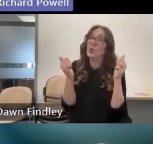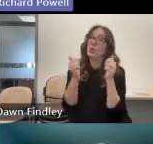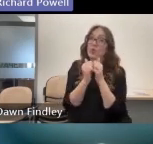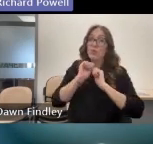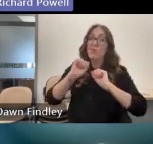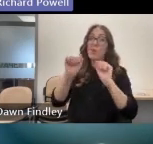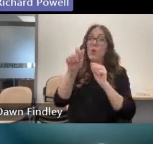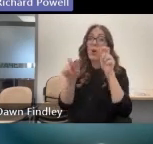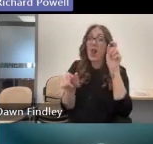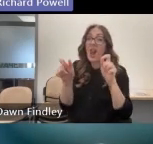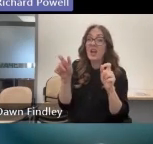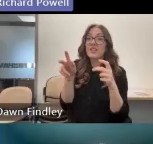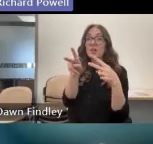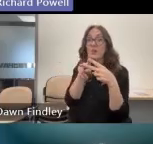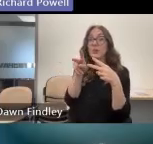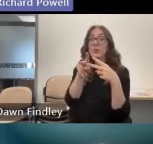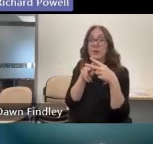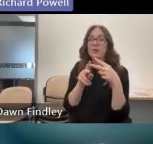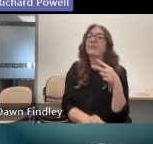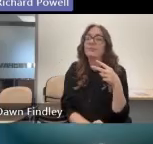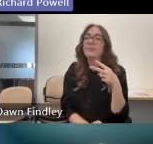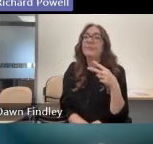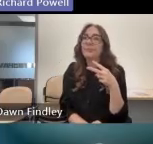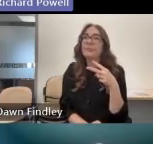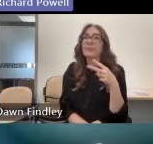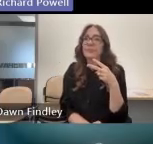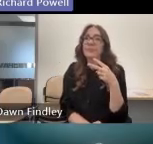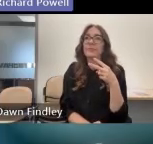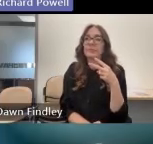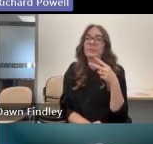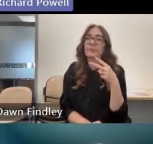with accessibility for people with visual impairments.